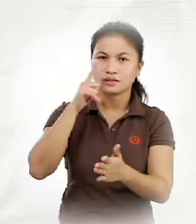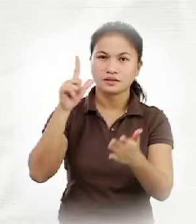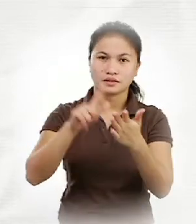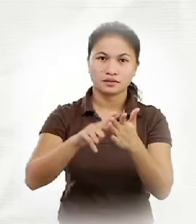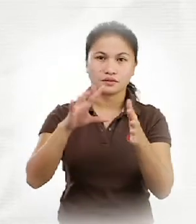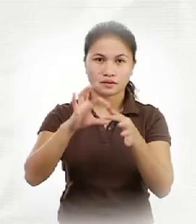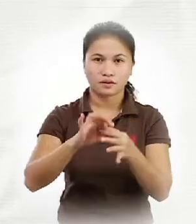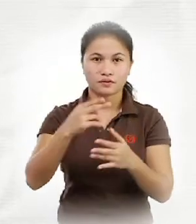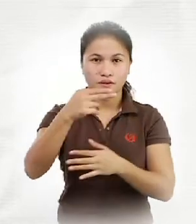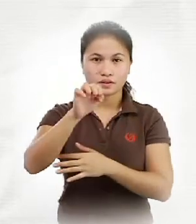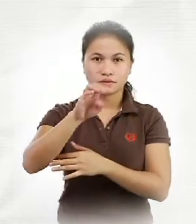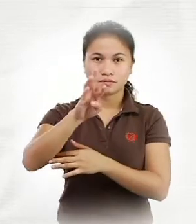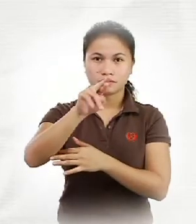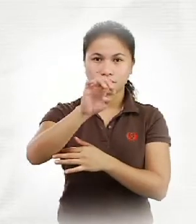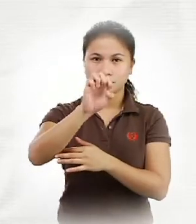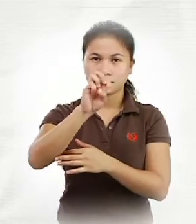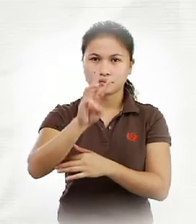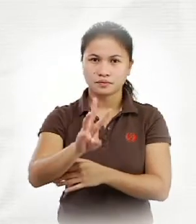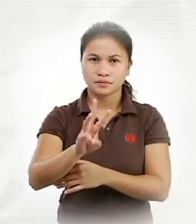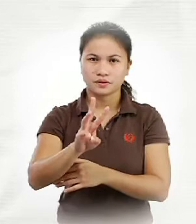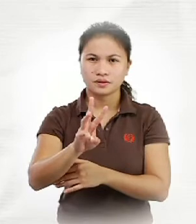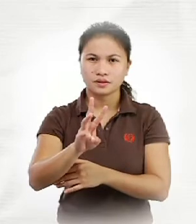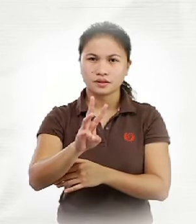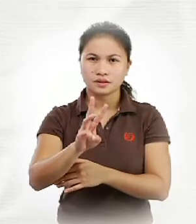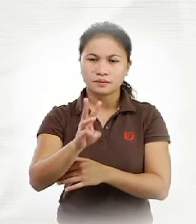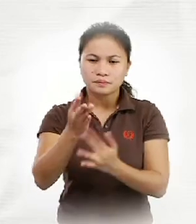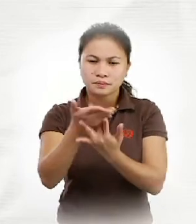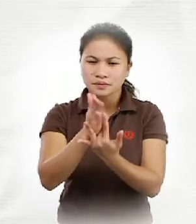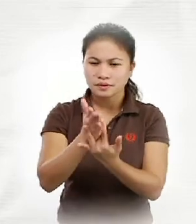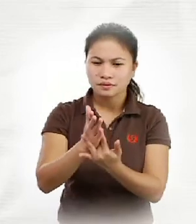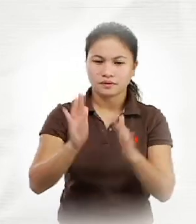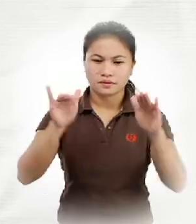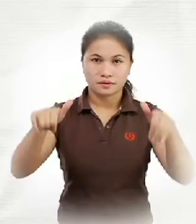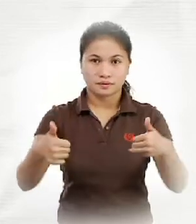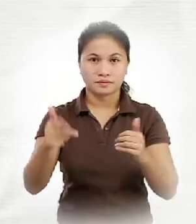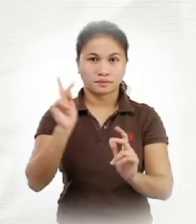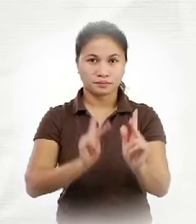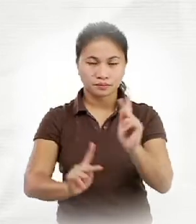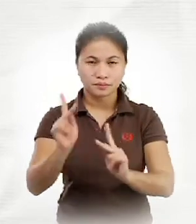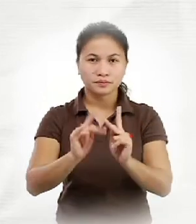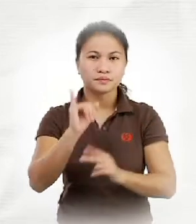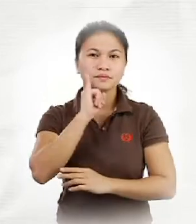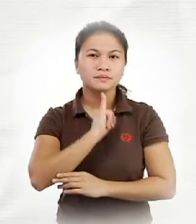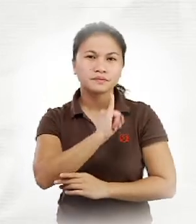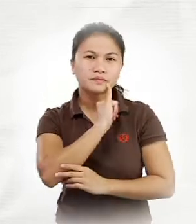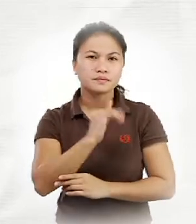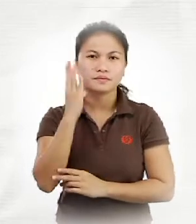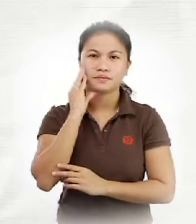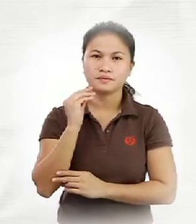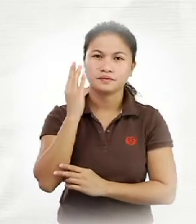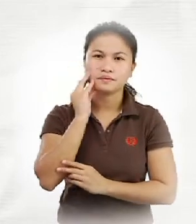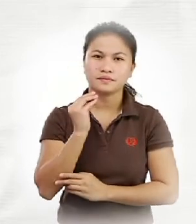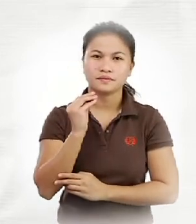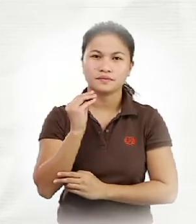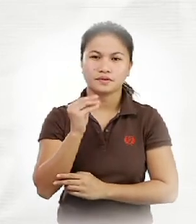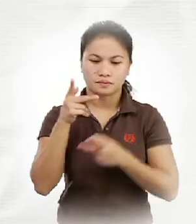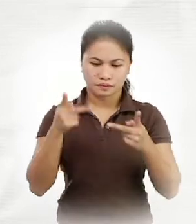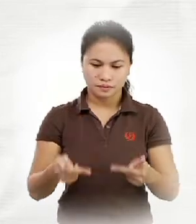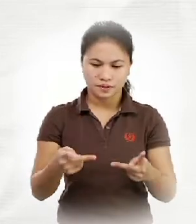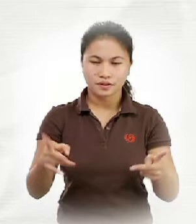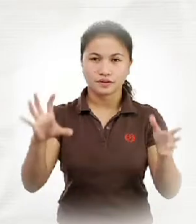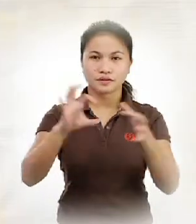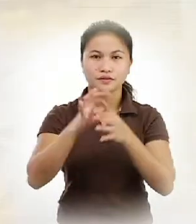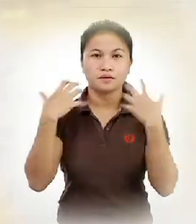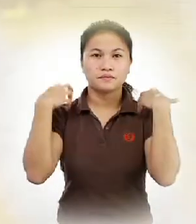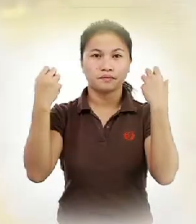contrast between how the people Israel experienced the presence of the mighty